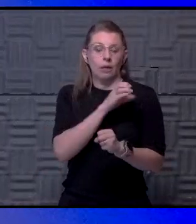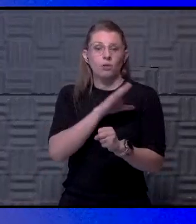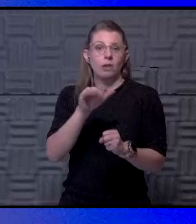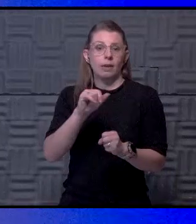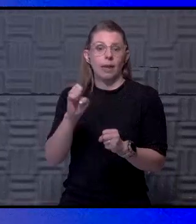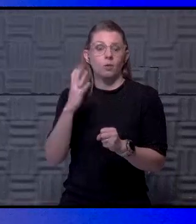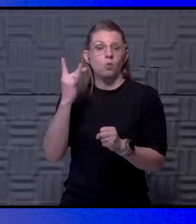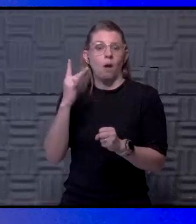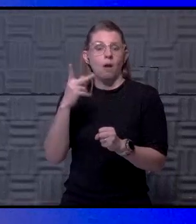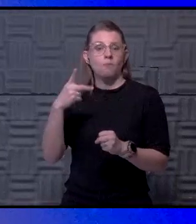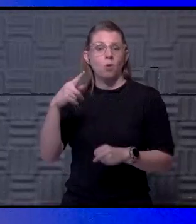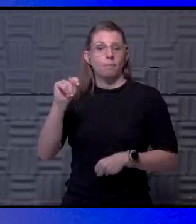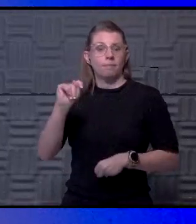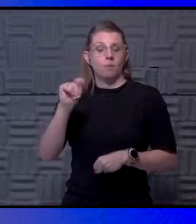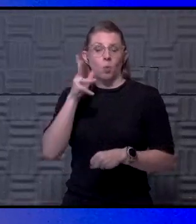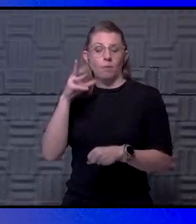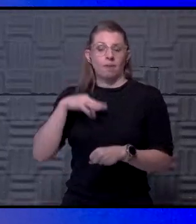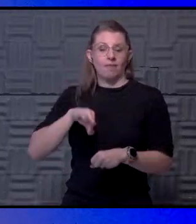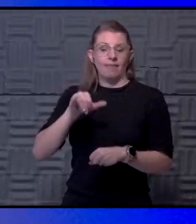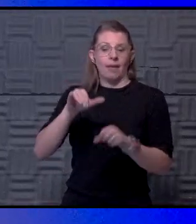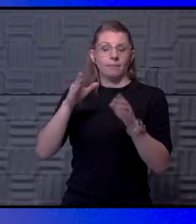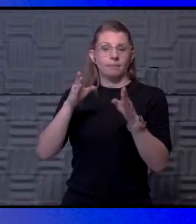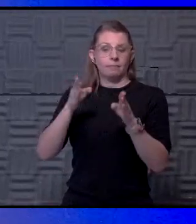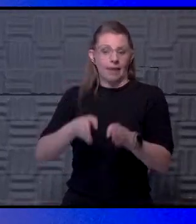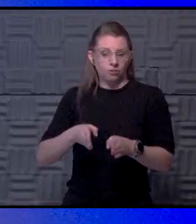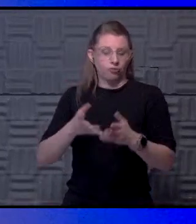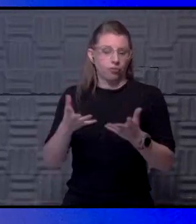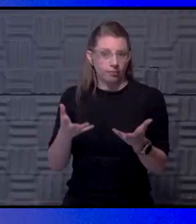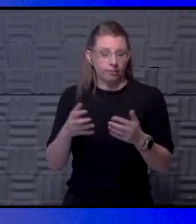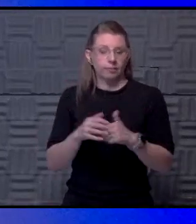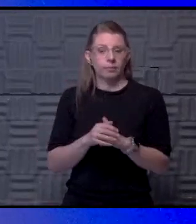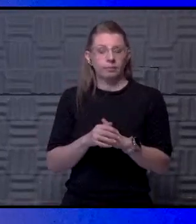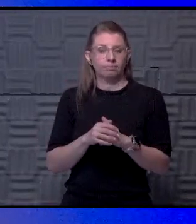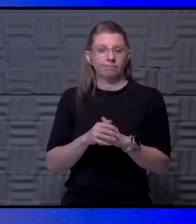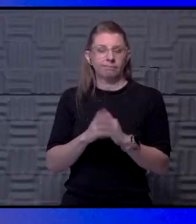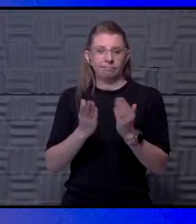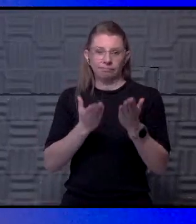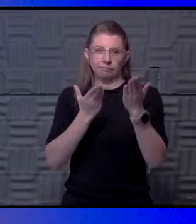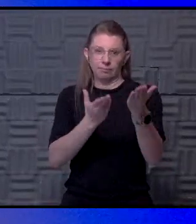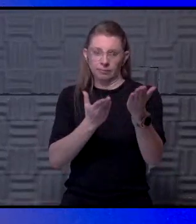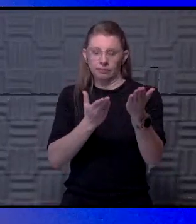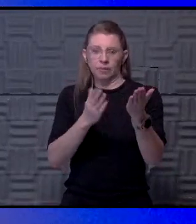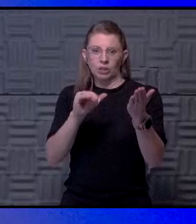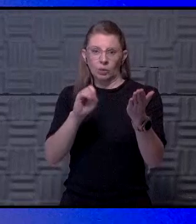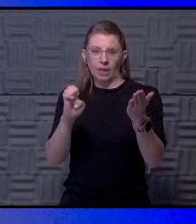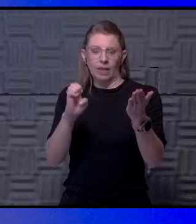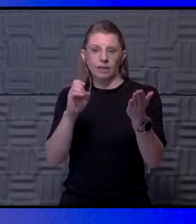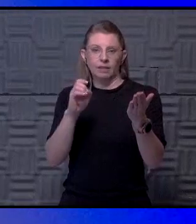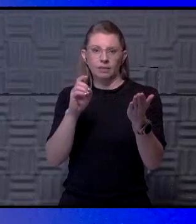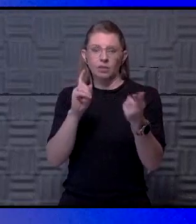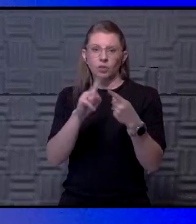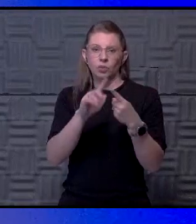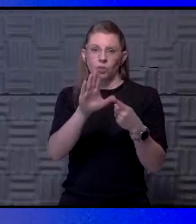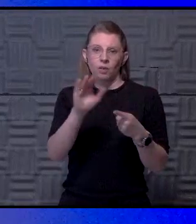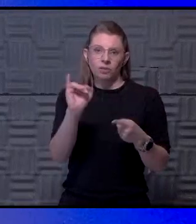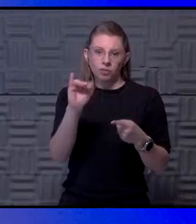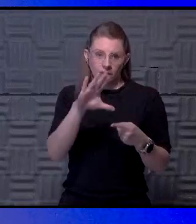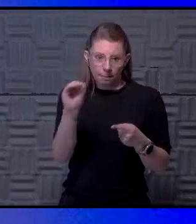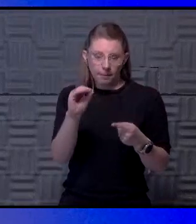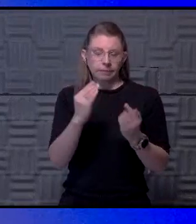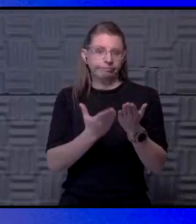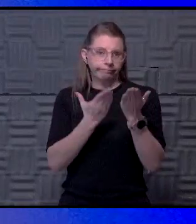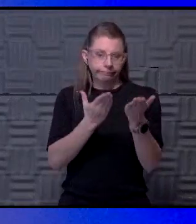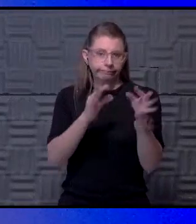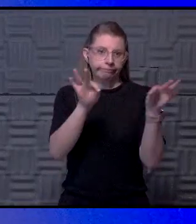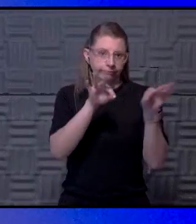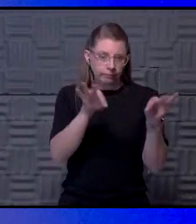why proton therapy would benefit that patient. And so there are some mechanisms where you can make that case to the insurance company, and there's many